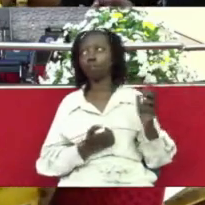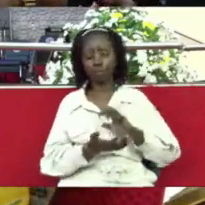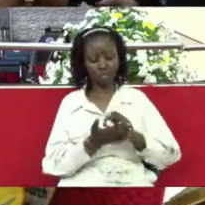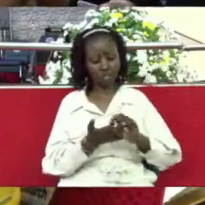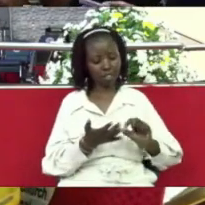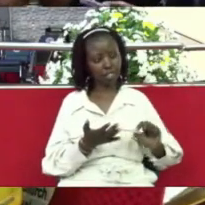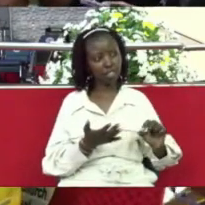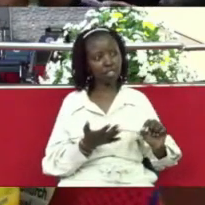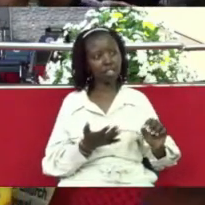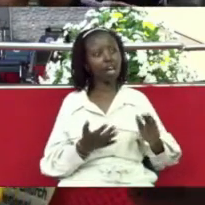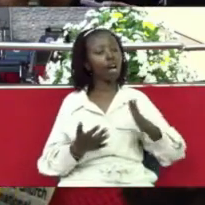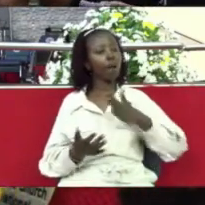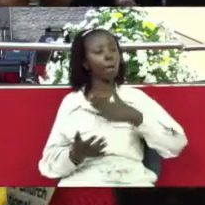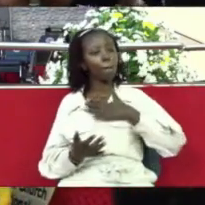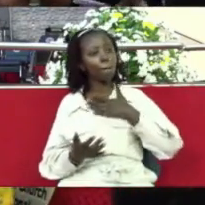My economy.